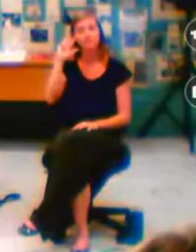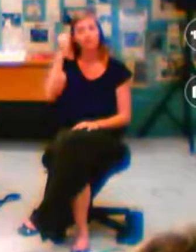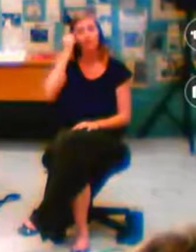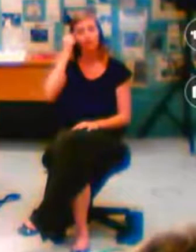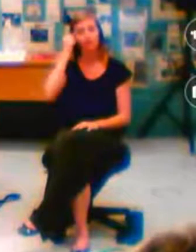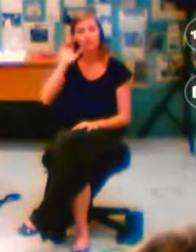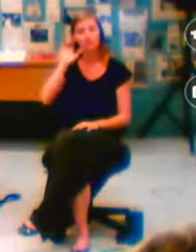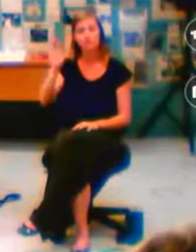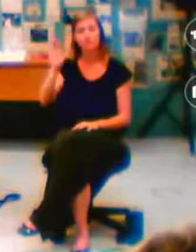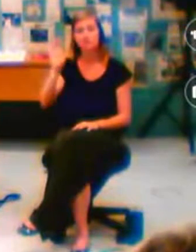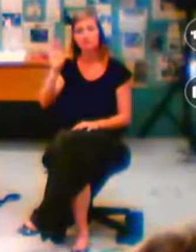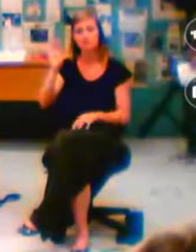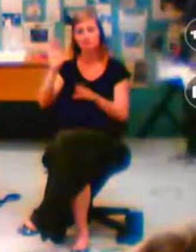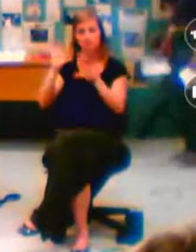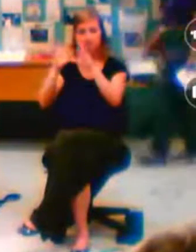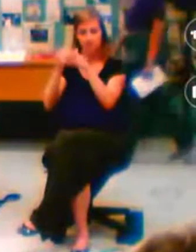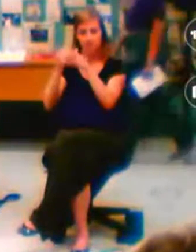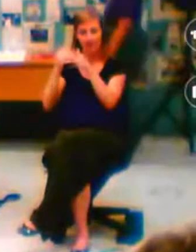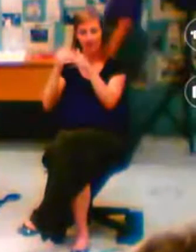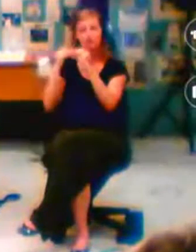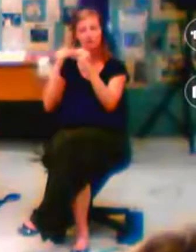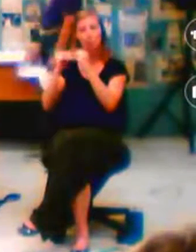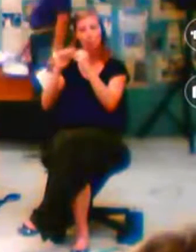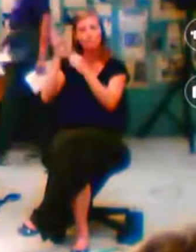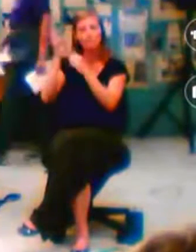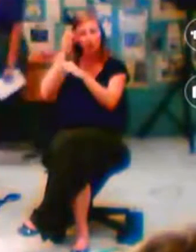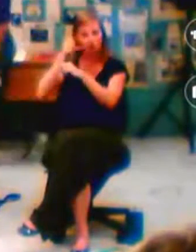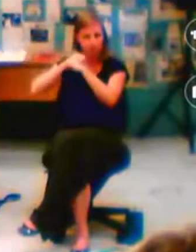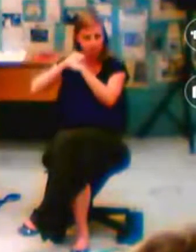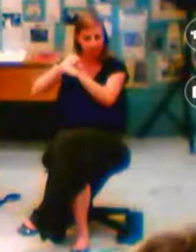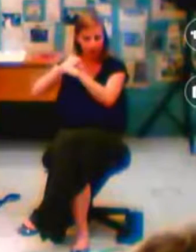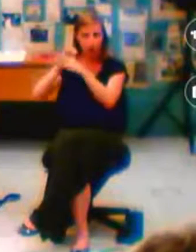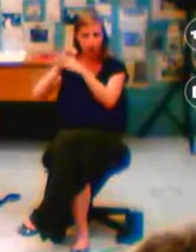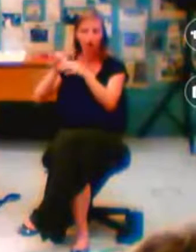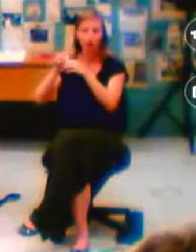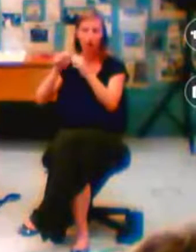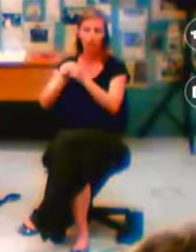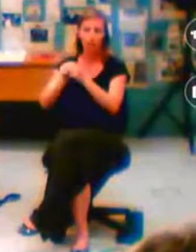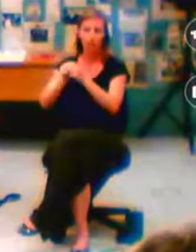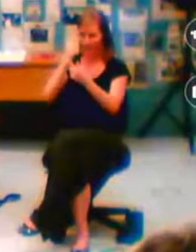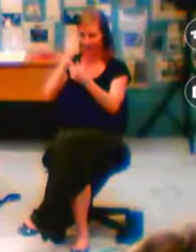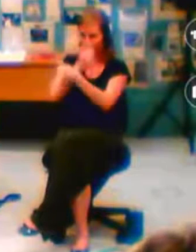similar to a cooperative than a government entity, because